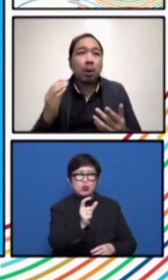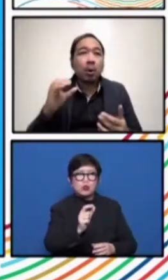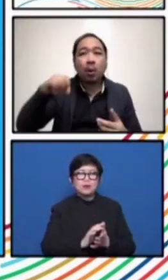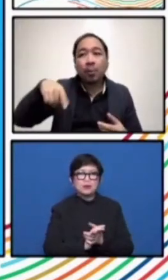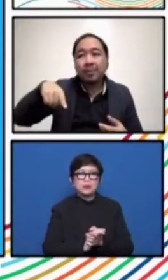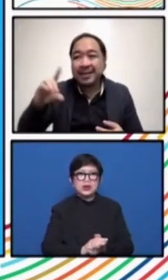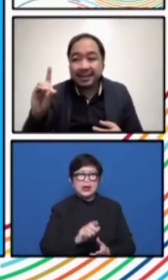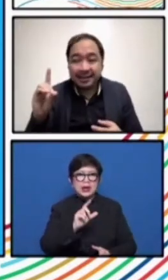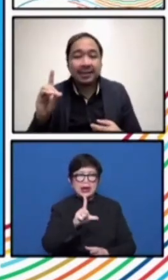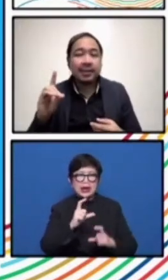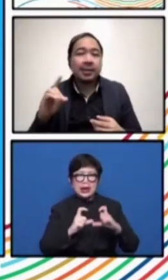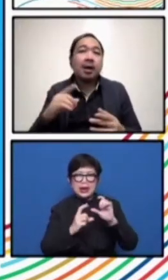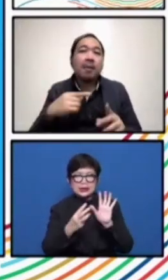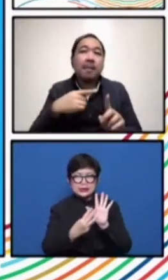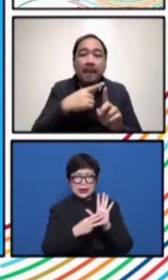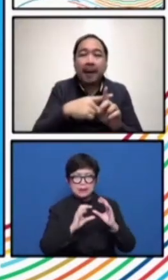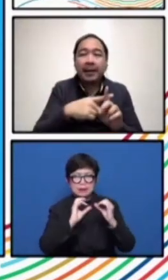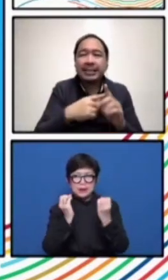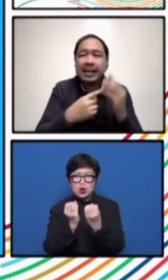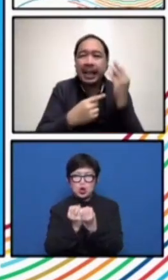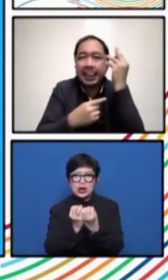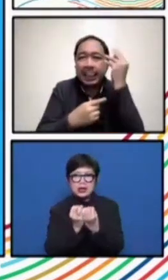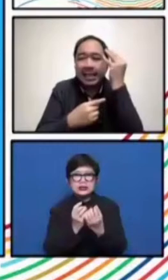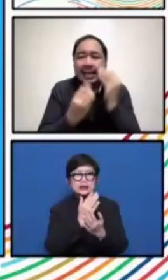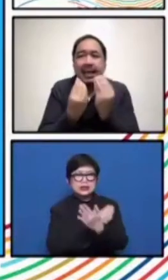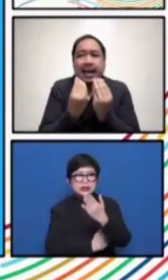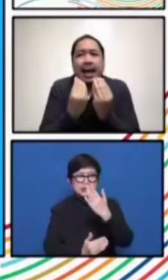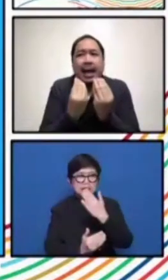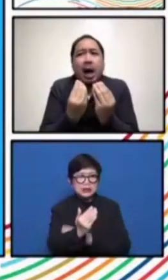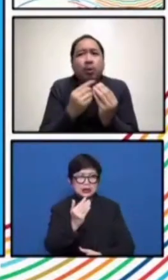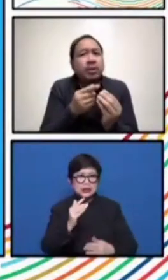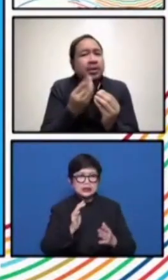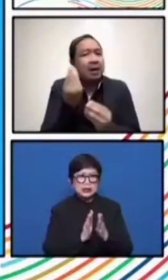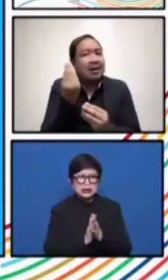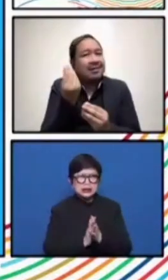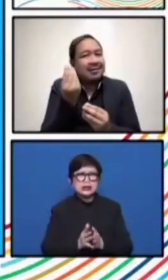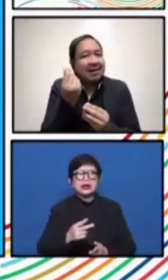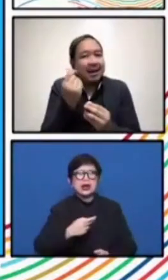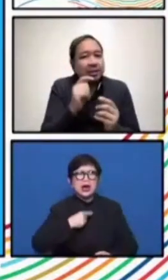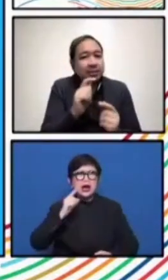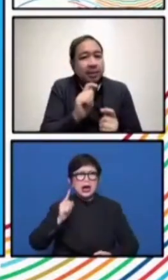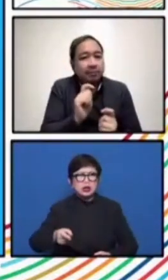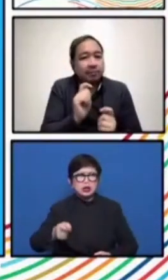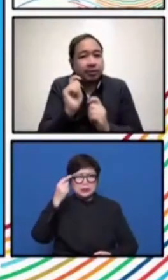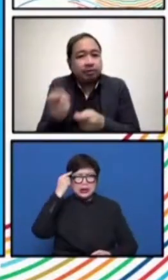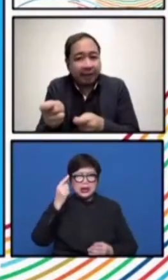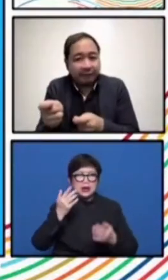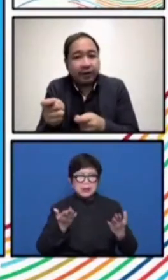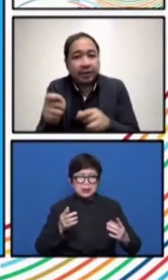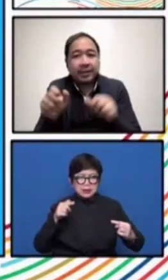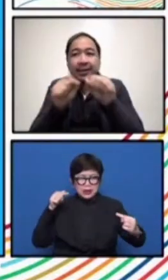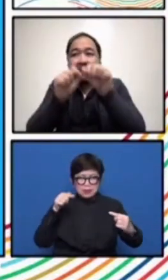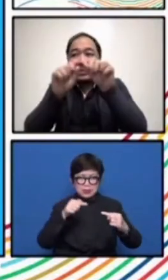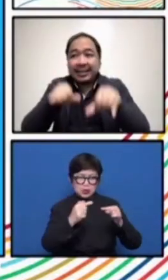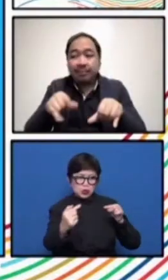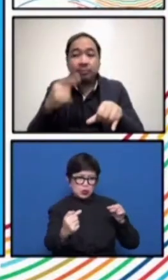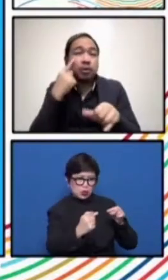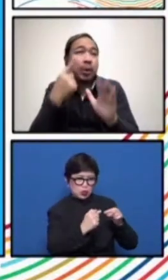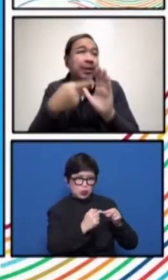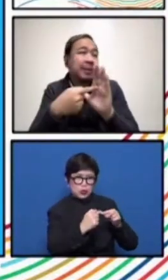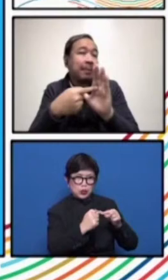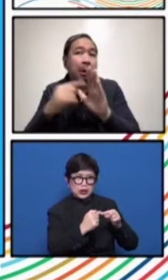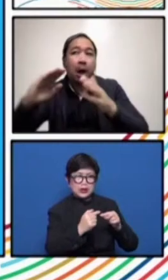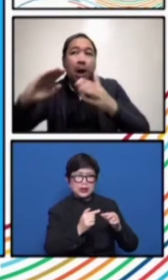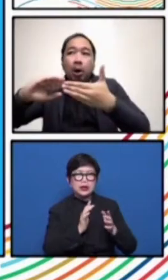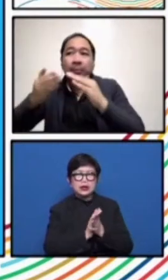also thinking how do we integrate cash transfer systems with for instance community-based Rehabilitation or